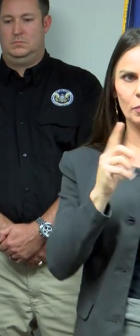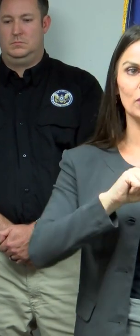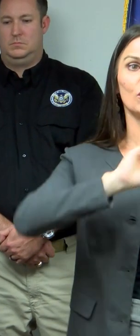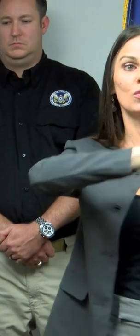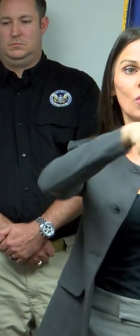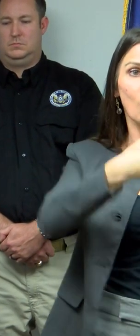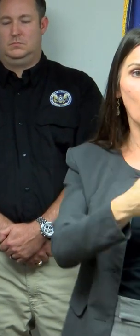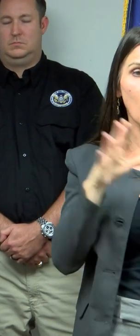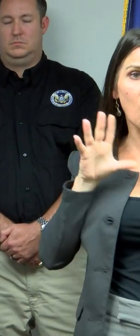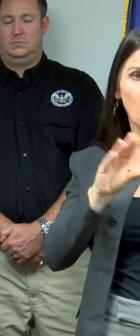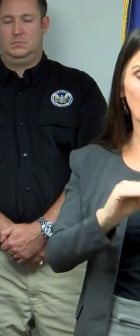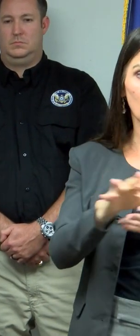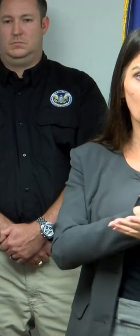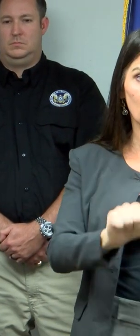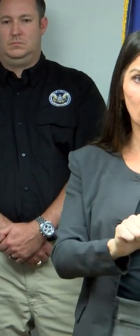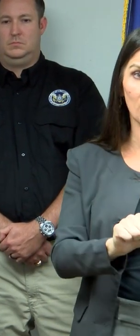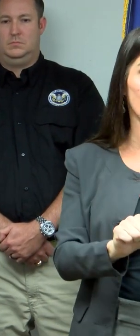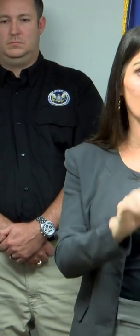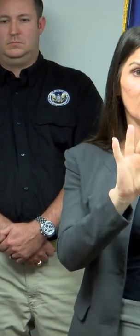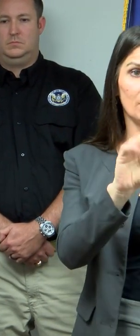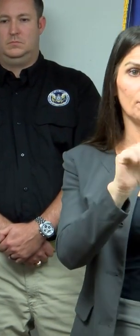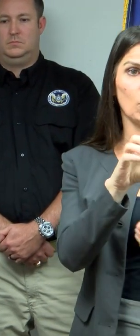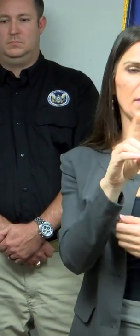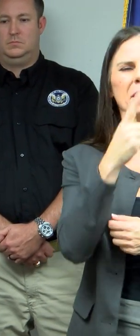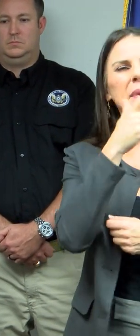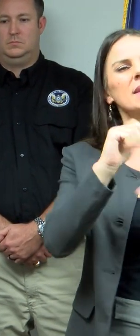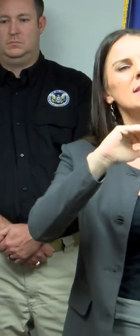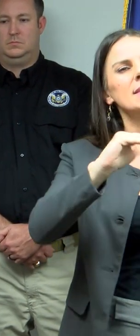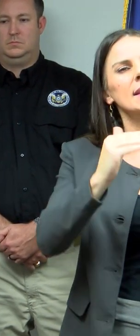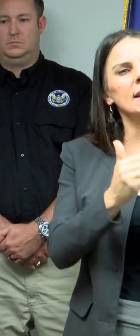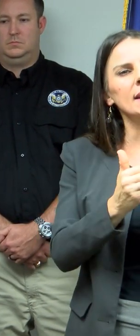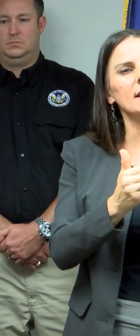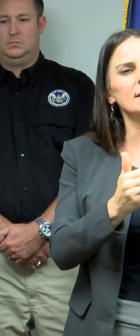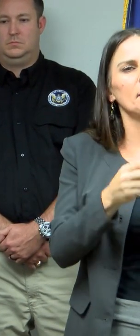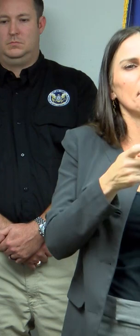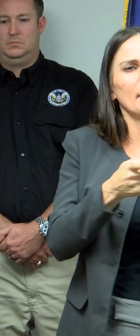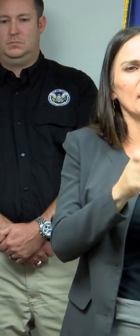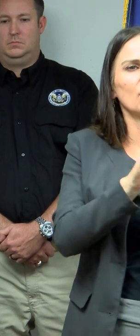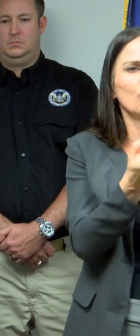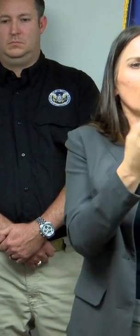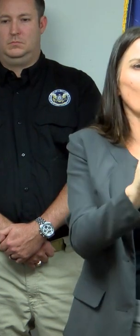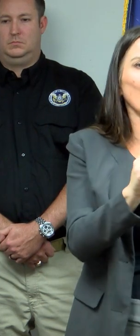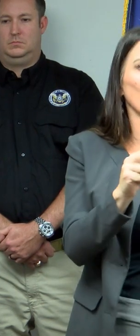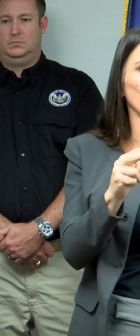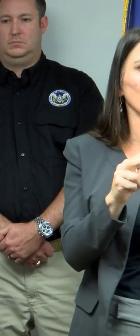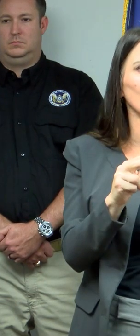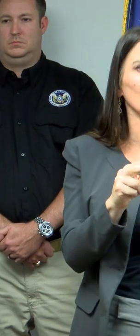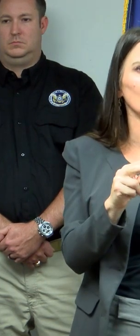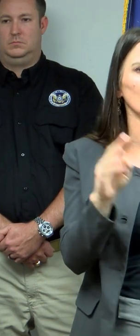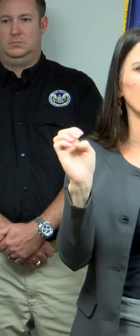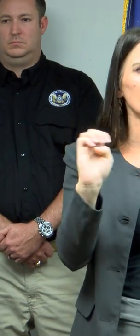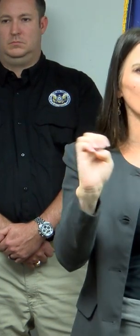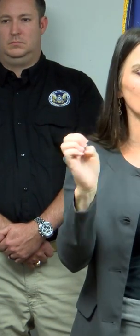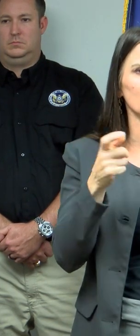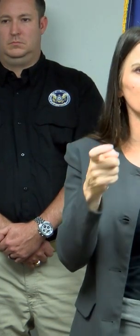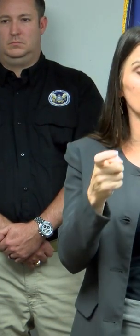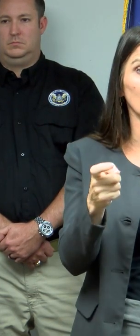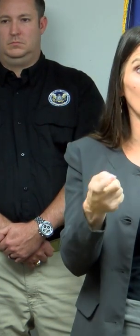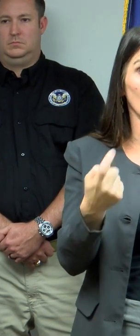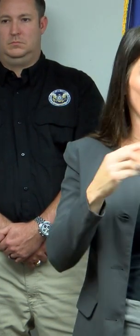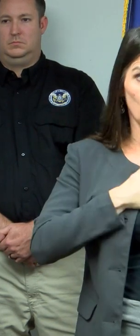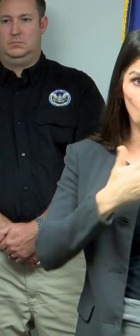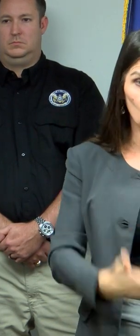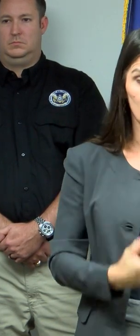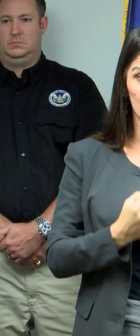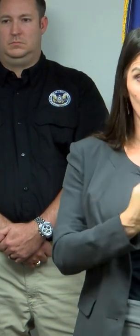because, you know, cities manages their own way of emergency management. So we are willing to support, we are